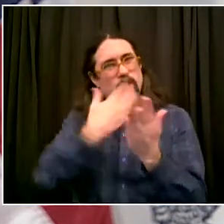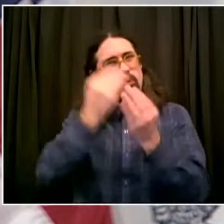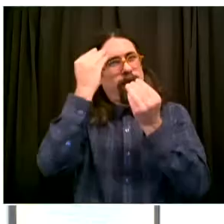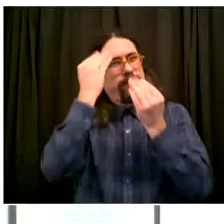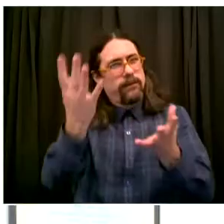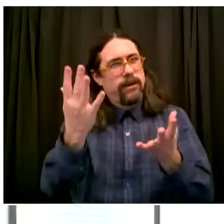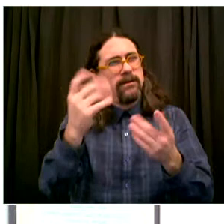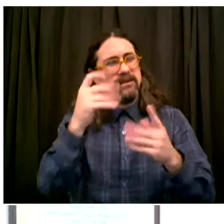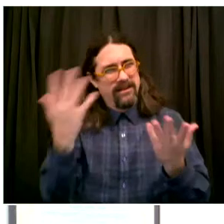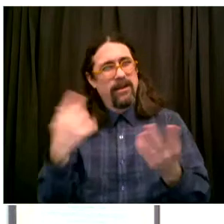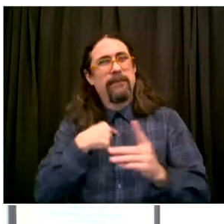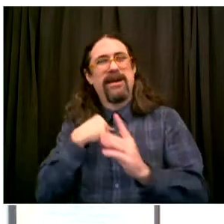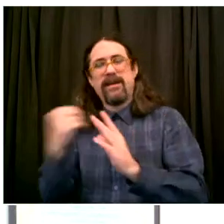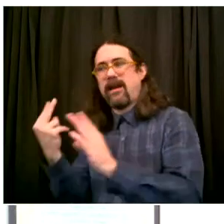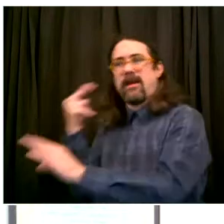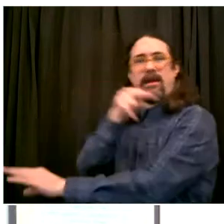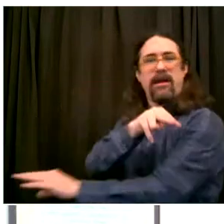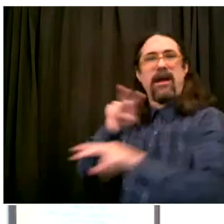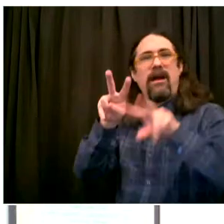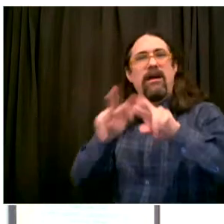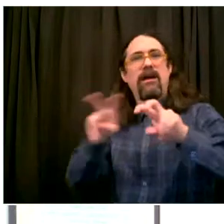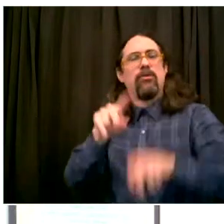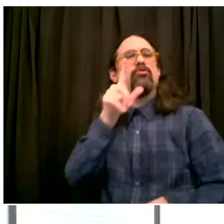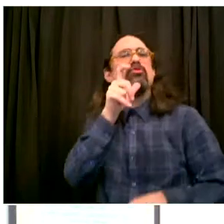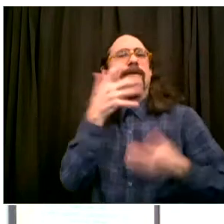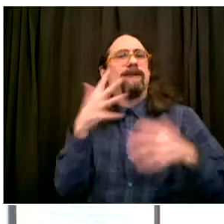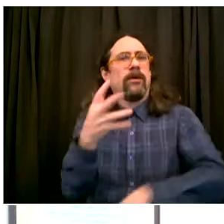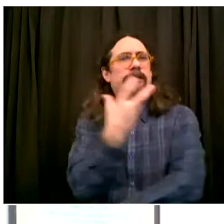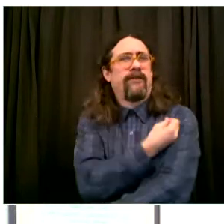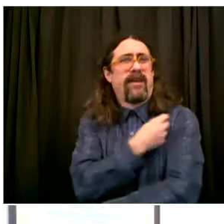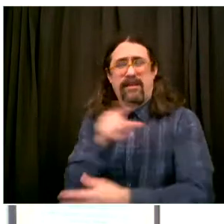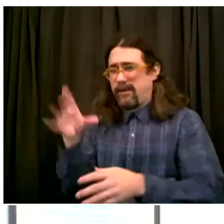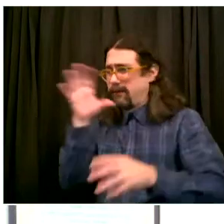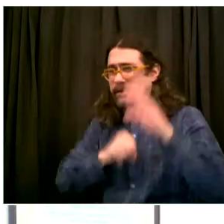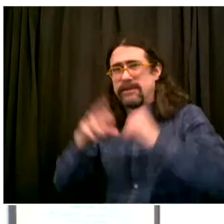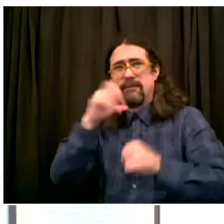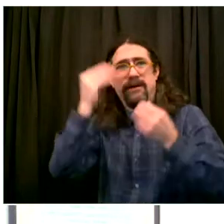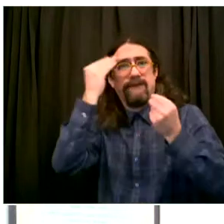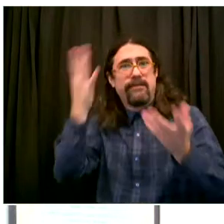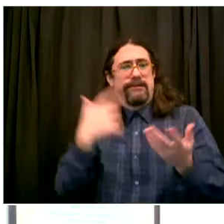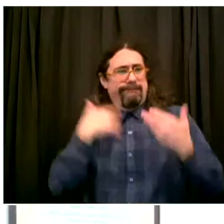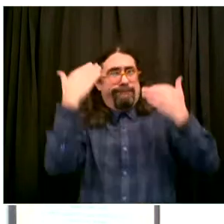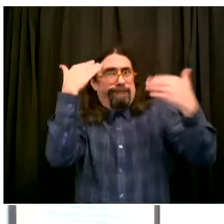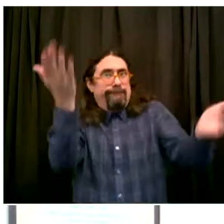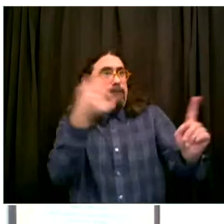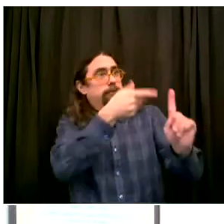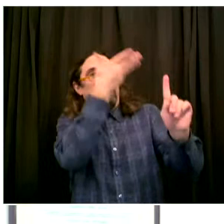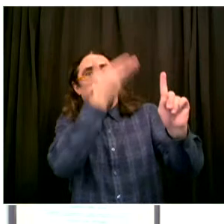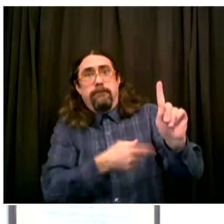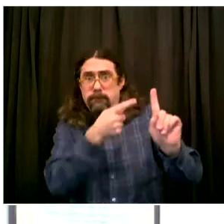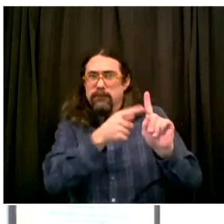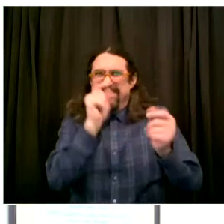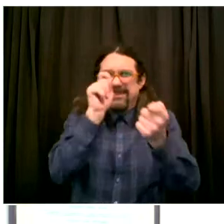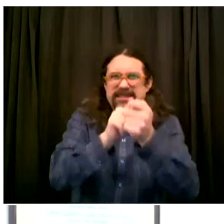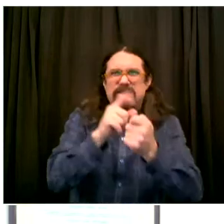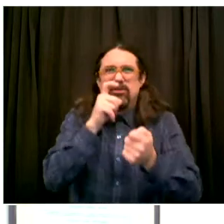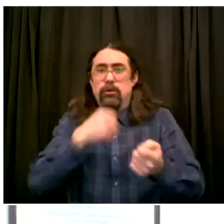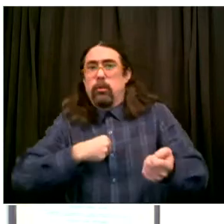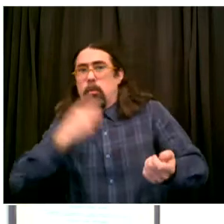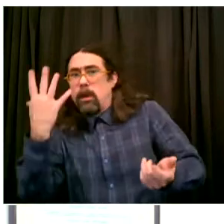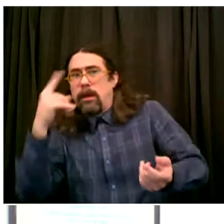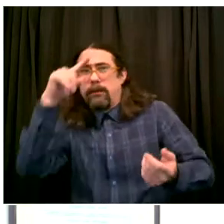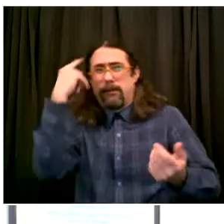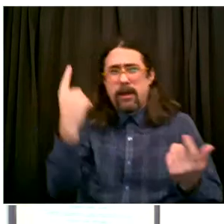Yes, sir. Thank you. And first, I just wanted to reiterate the most important point, which is the one that you made, which is that